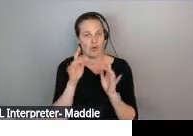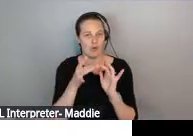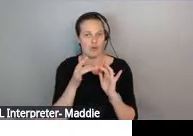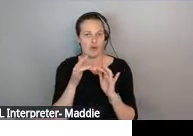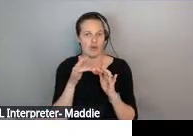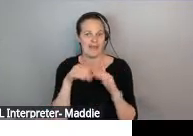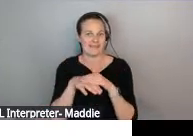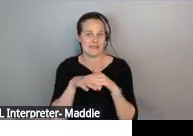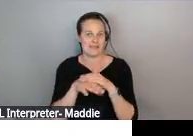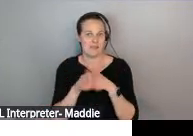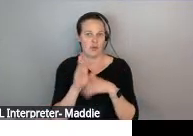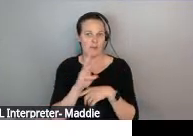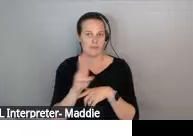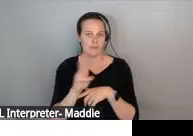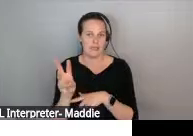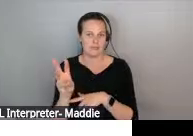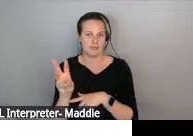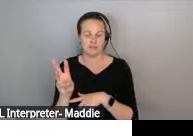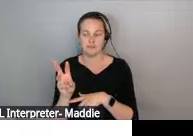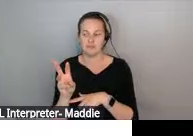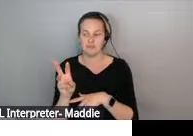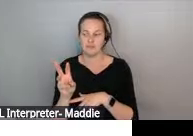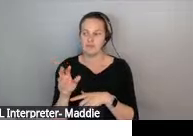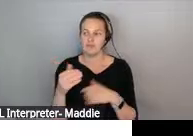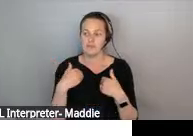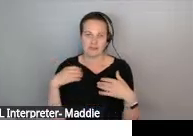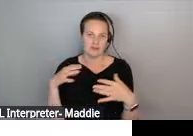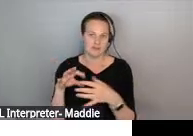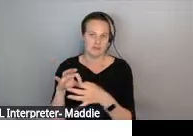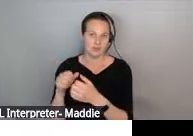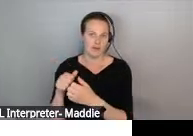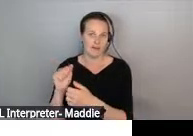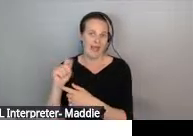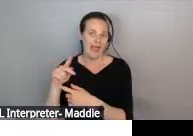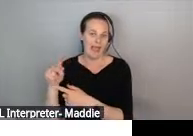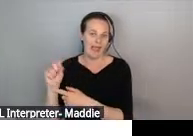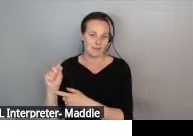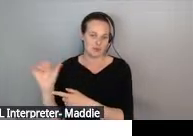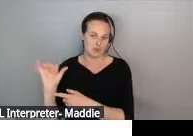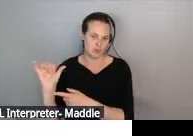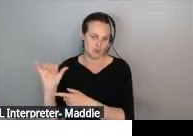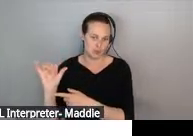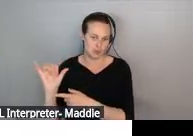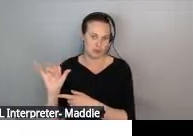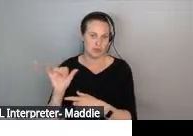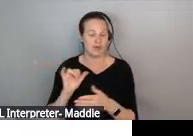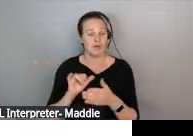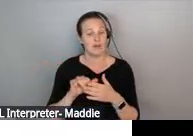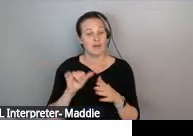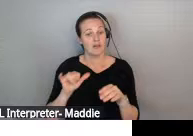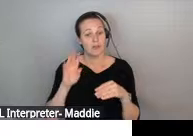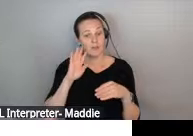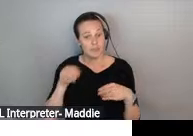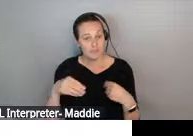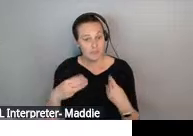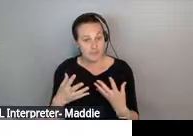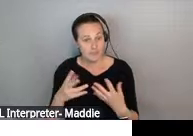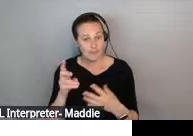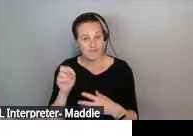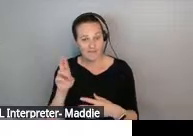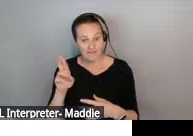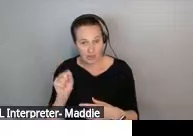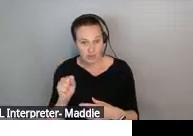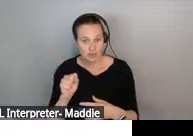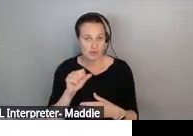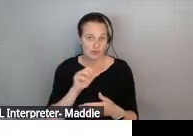And it has kind of corollaries for mobile apps as well. So this really provides vendors in schools